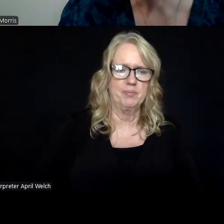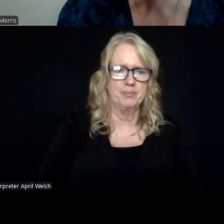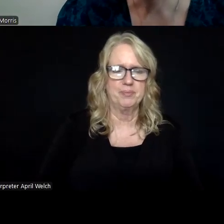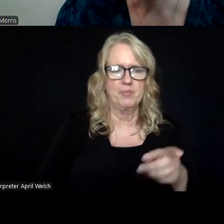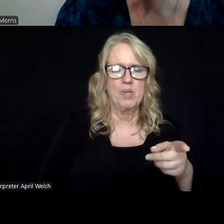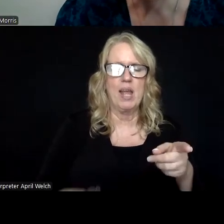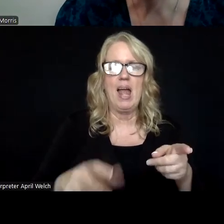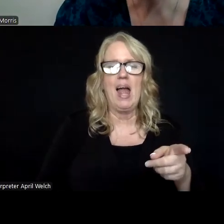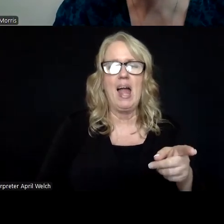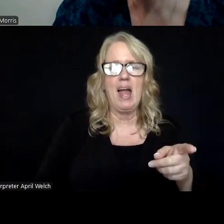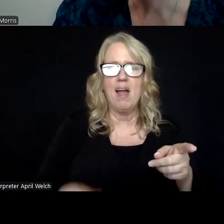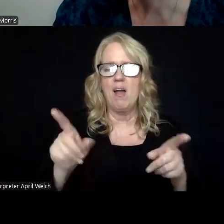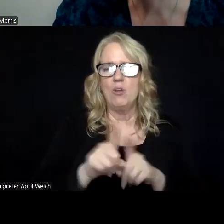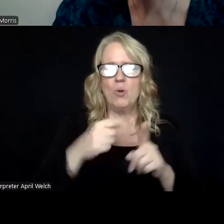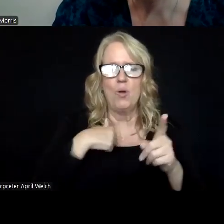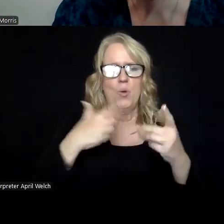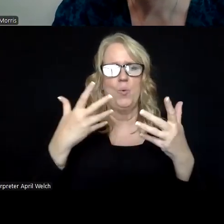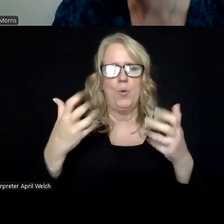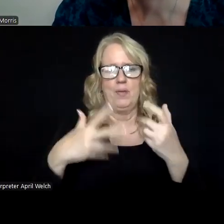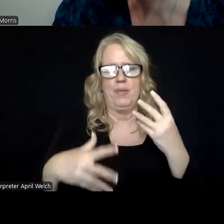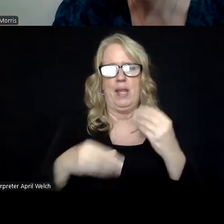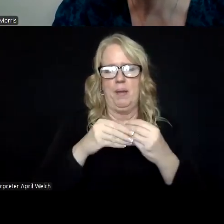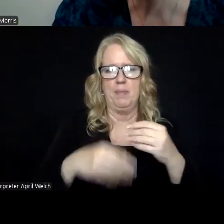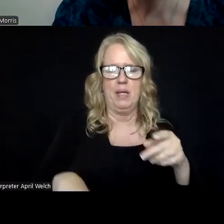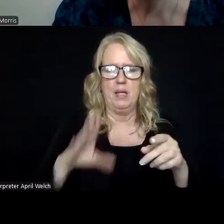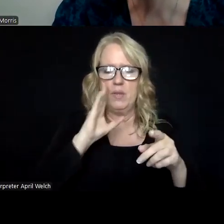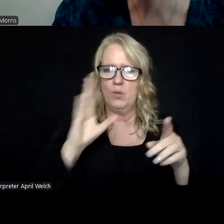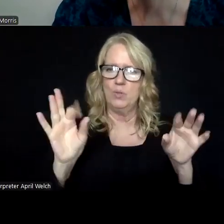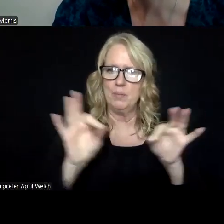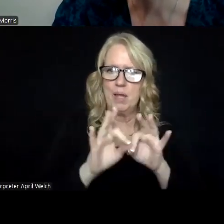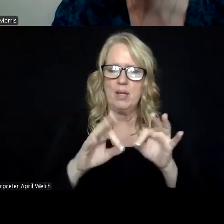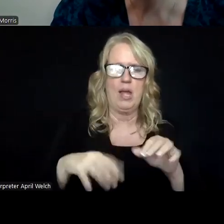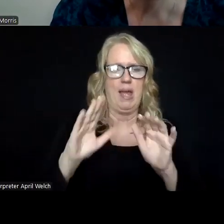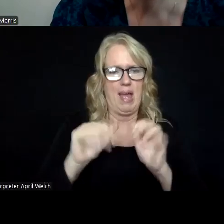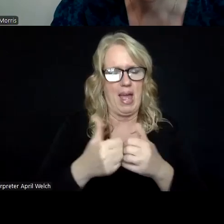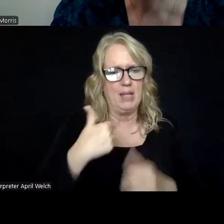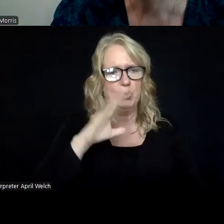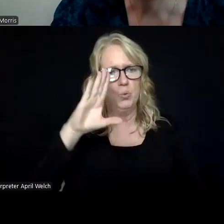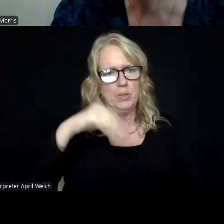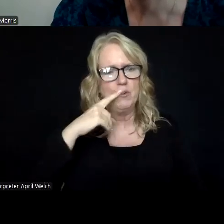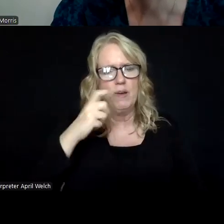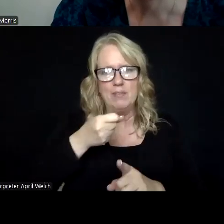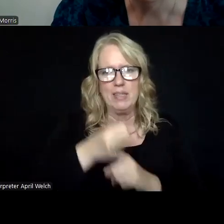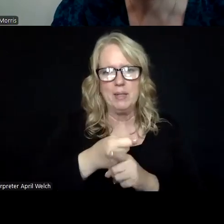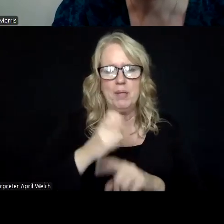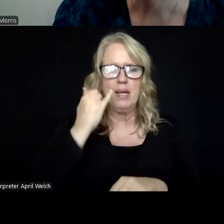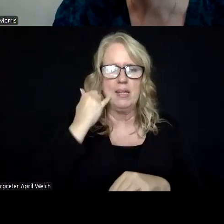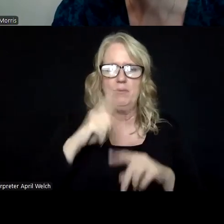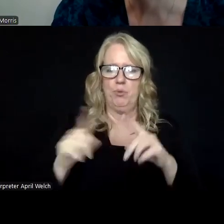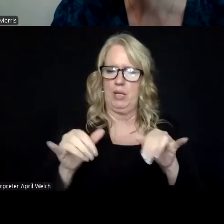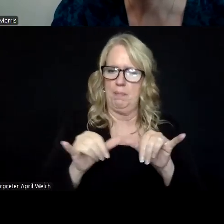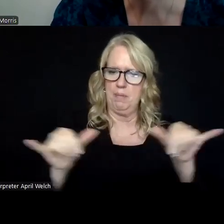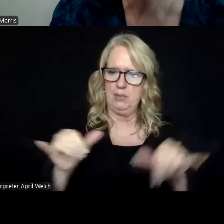So I just also want to just make a plug for data. Data really matters. How do we know that we're having an impact if we're not measuring data? How